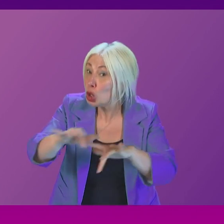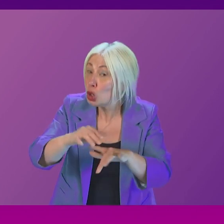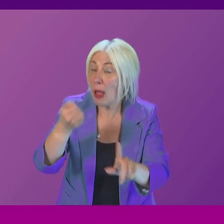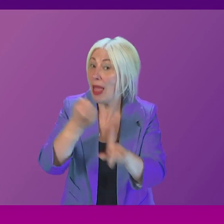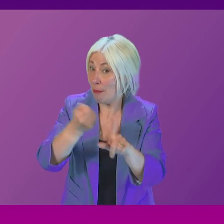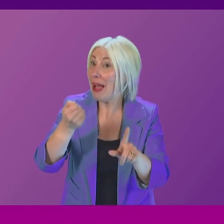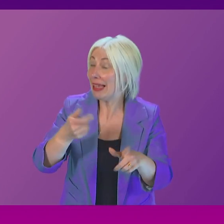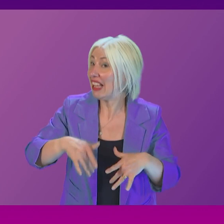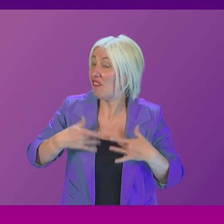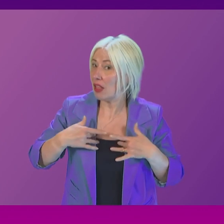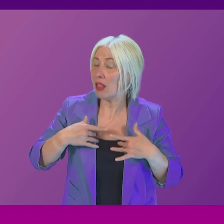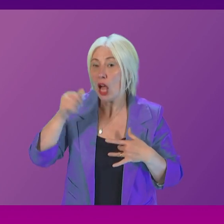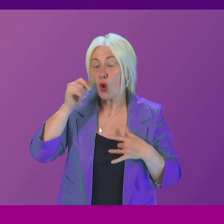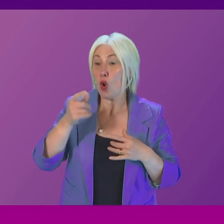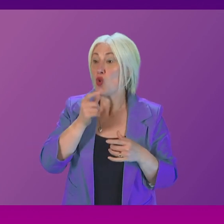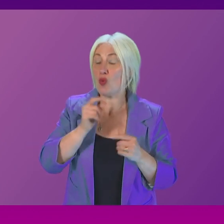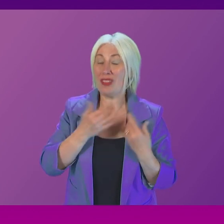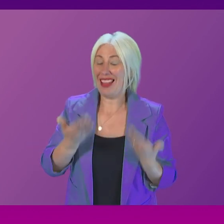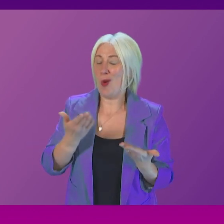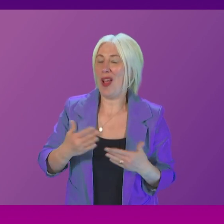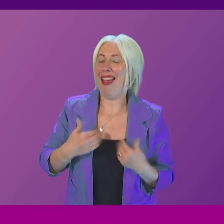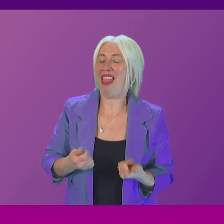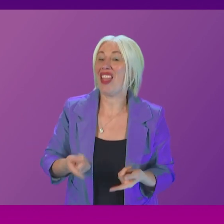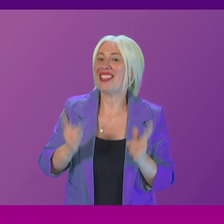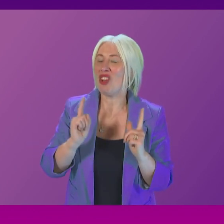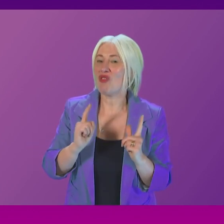my successor is Health Secretary.